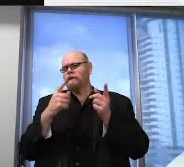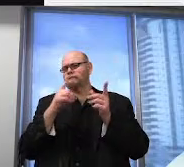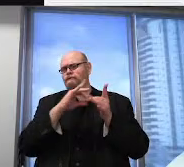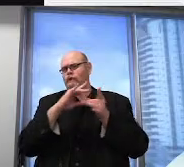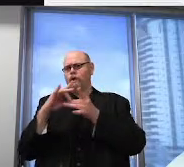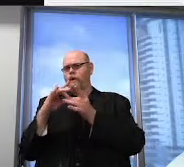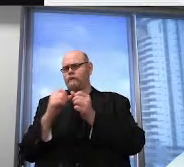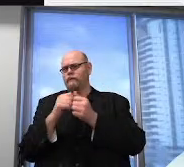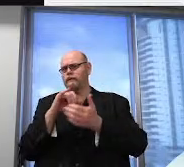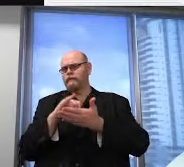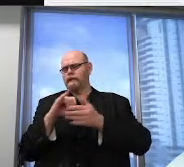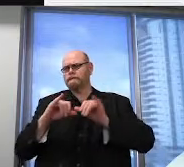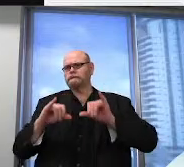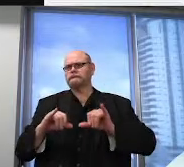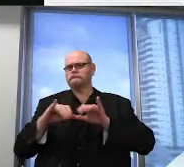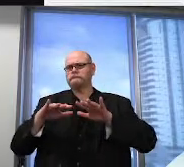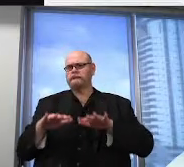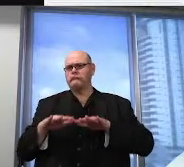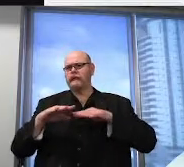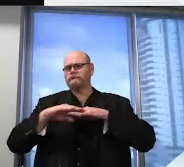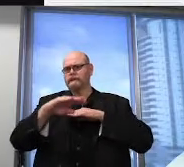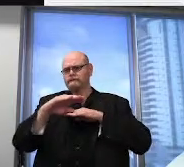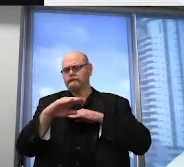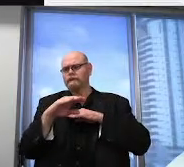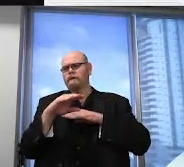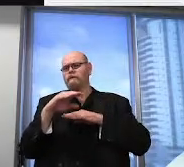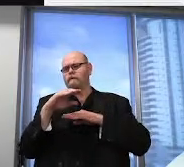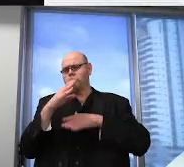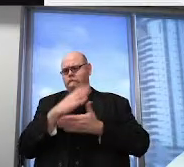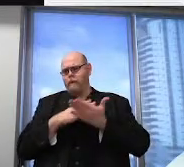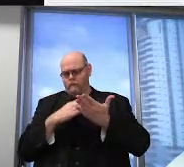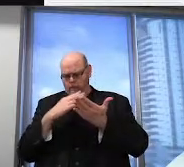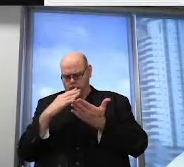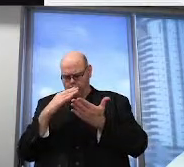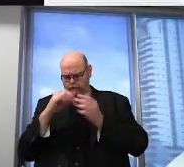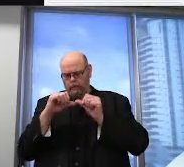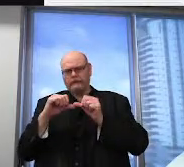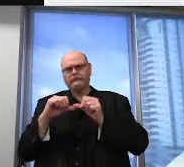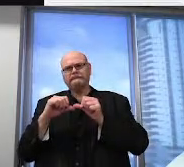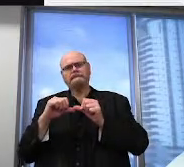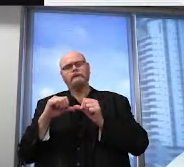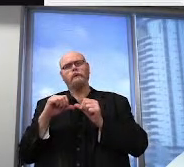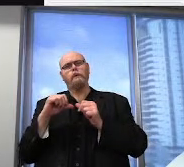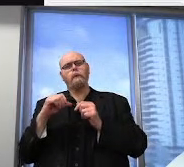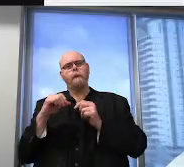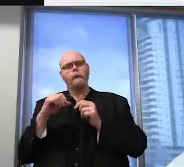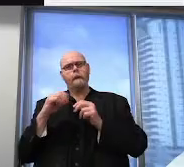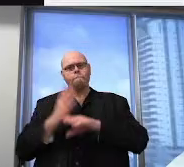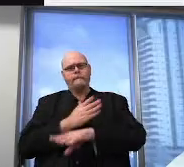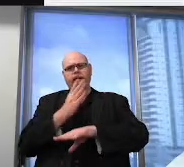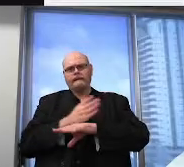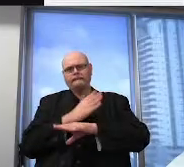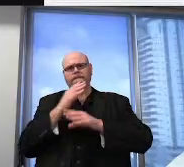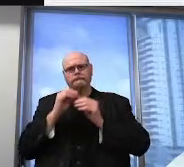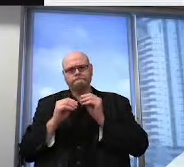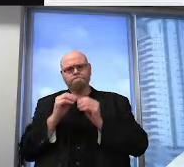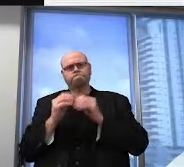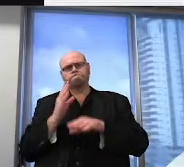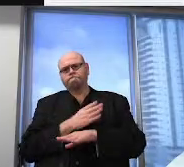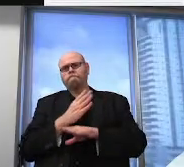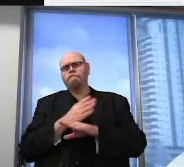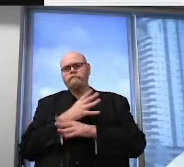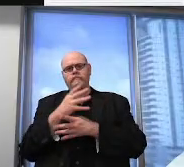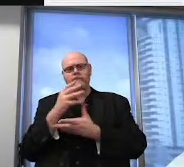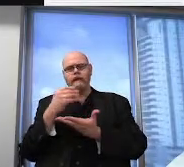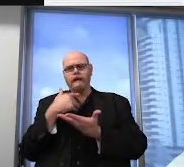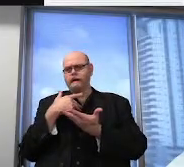was going along with that system stabilization component of it was to continue the maintenance, to go into a 3-year maintenance cycle, and